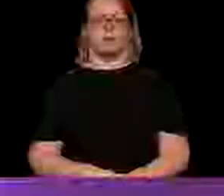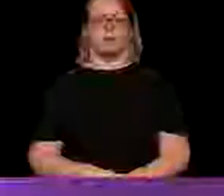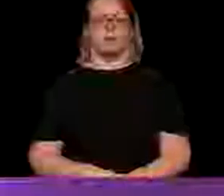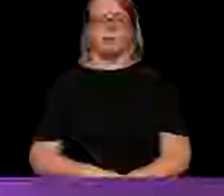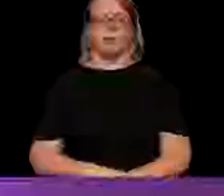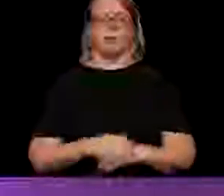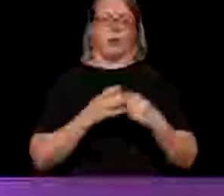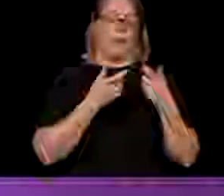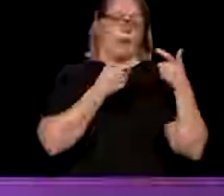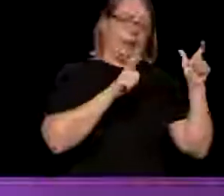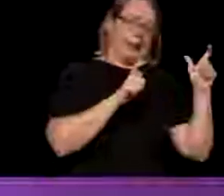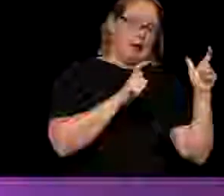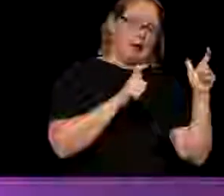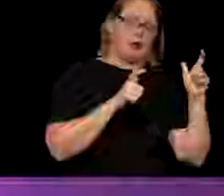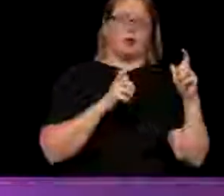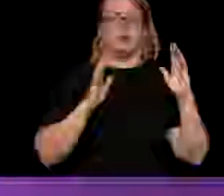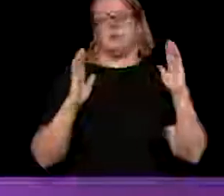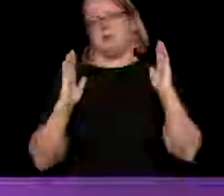That will still work.